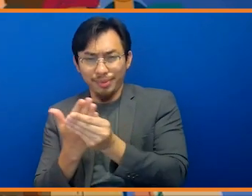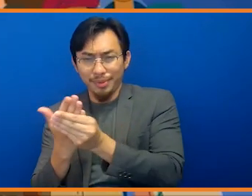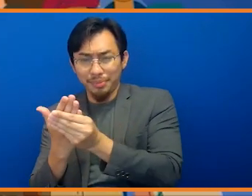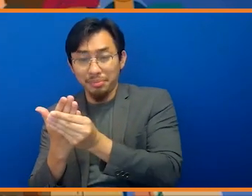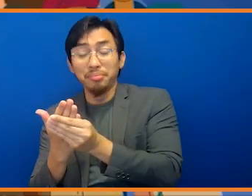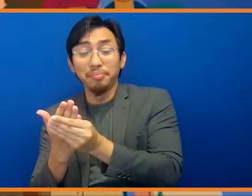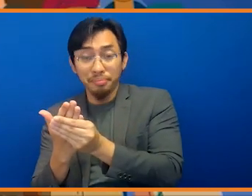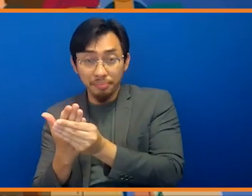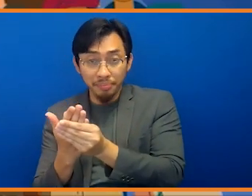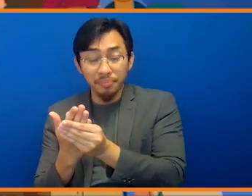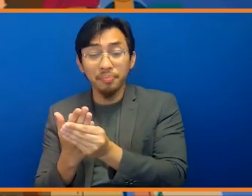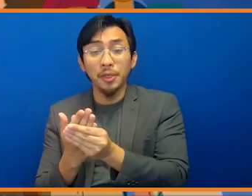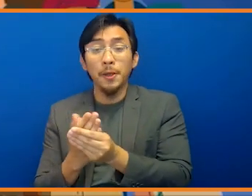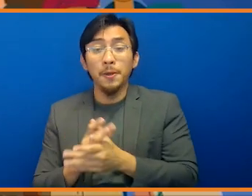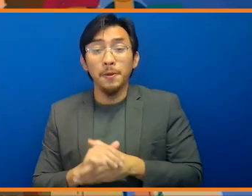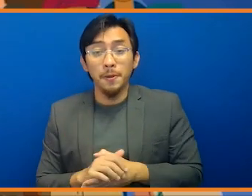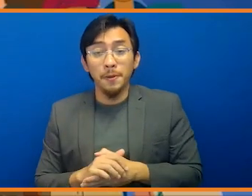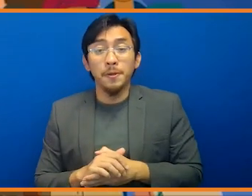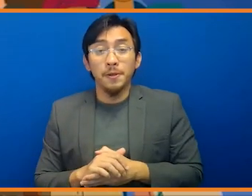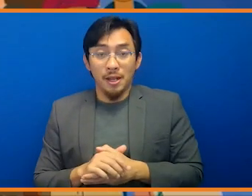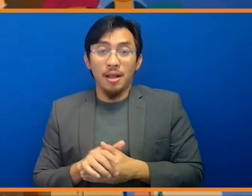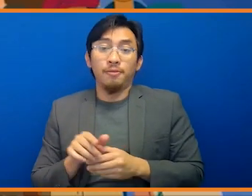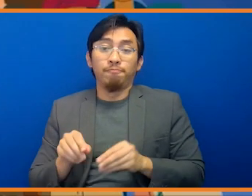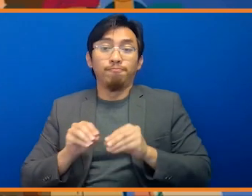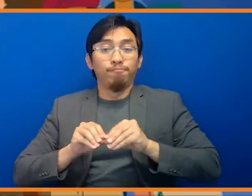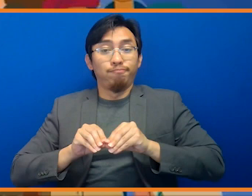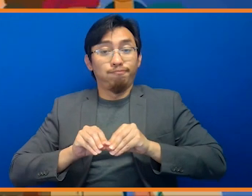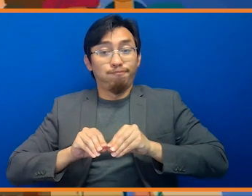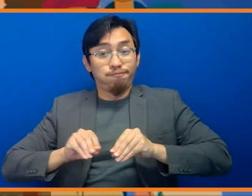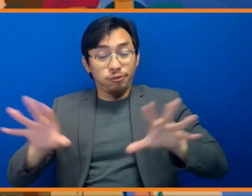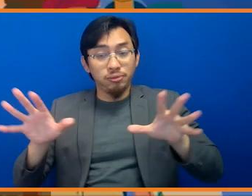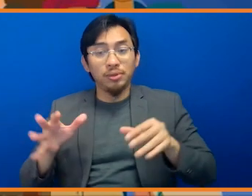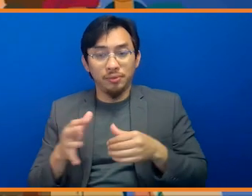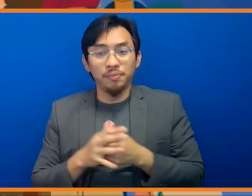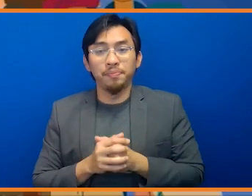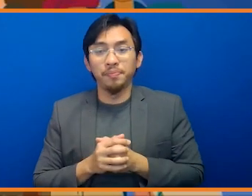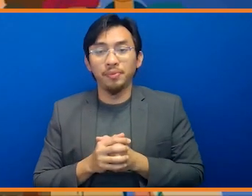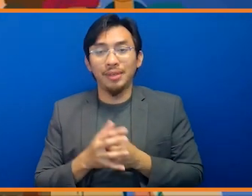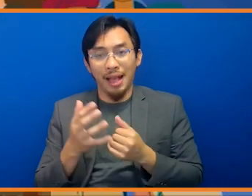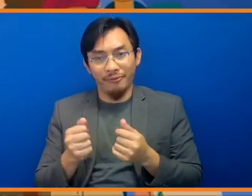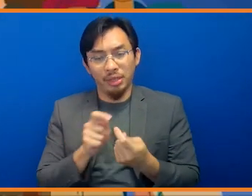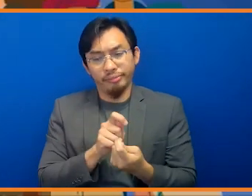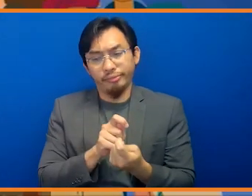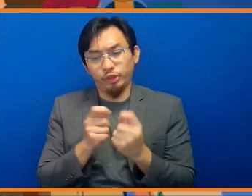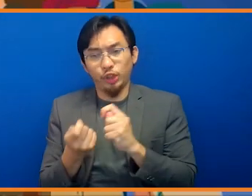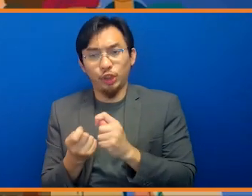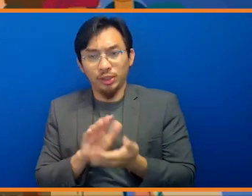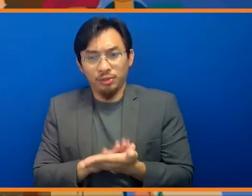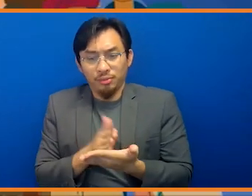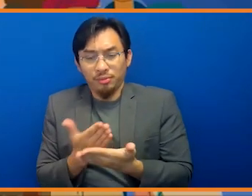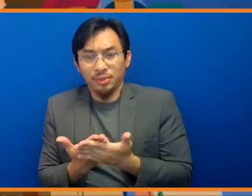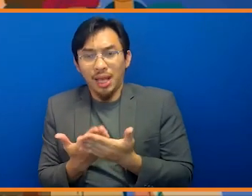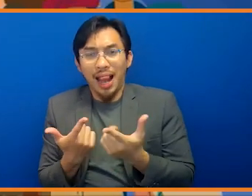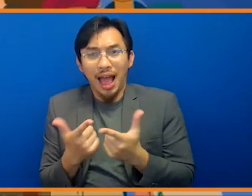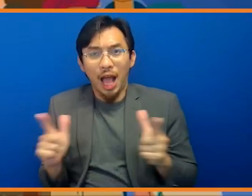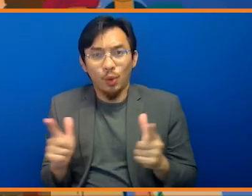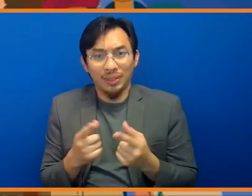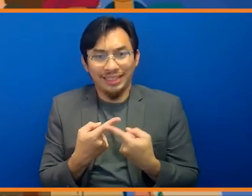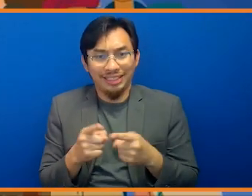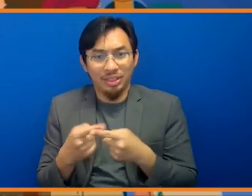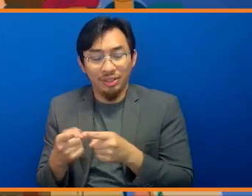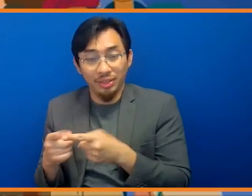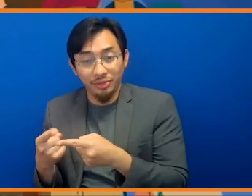archives. In publishing, we have tried to transmit in multiple languages so that